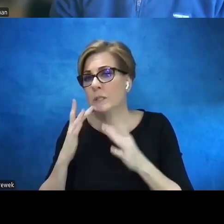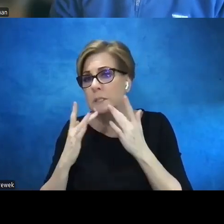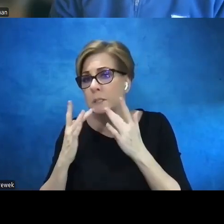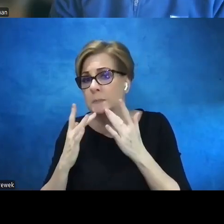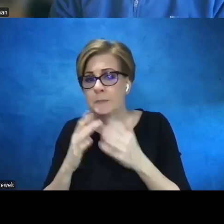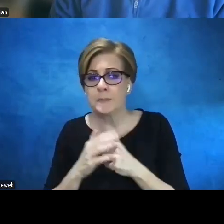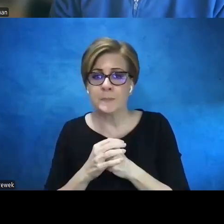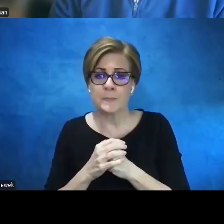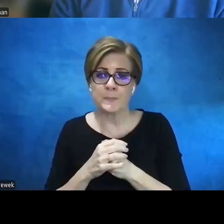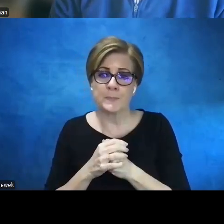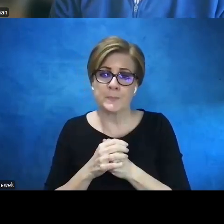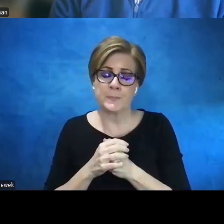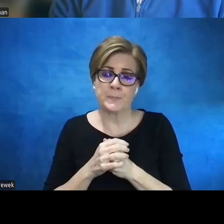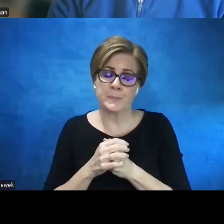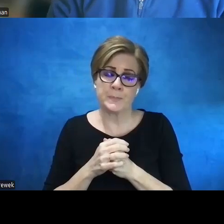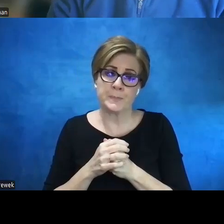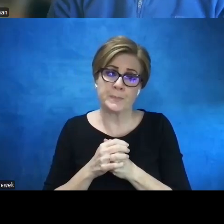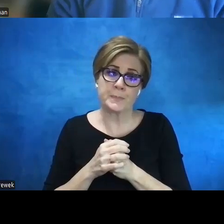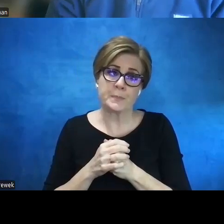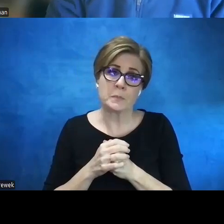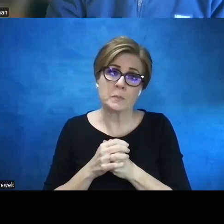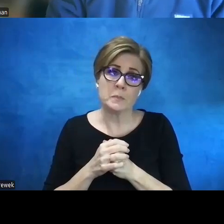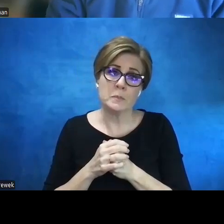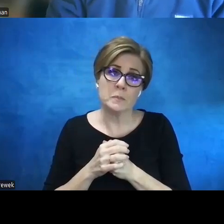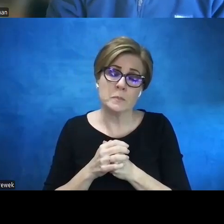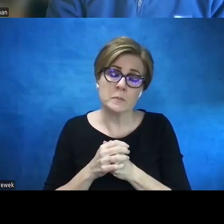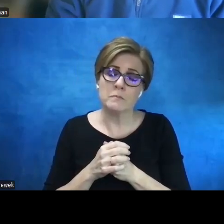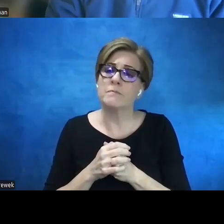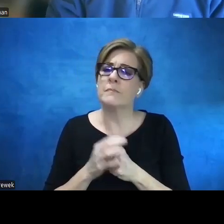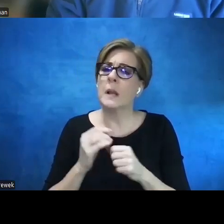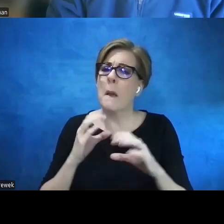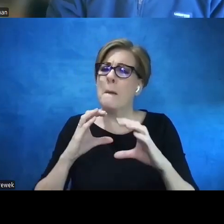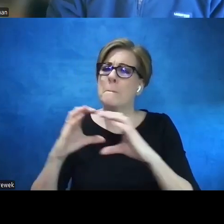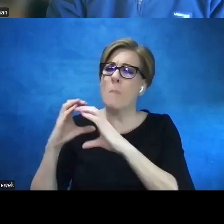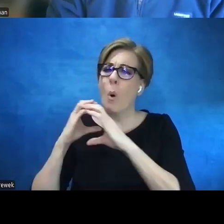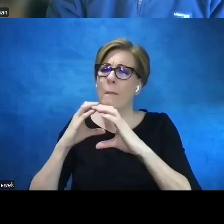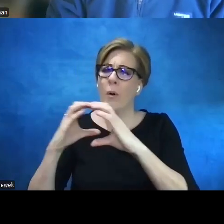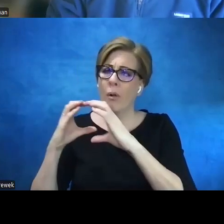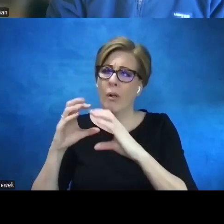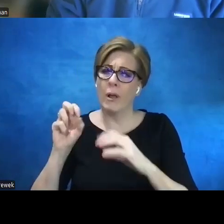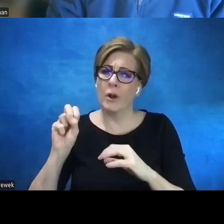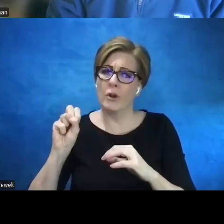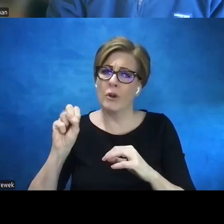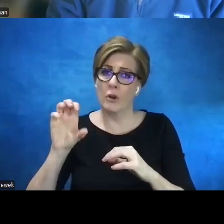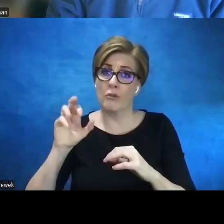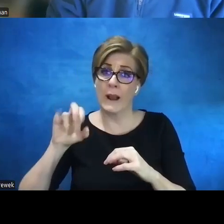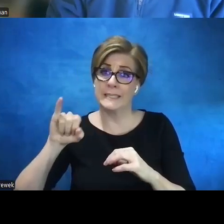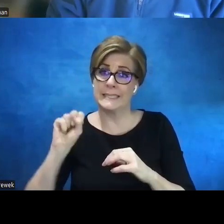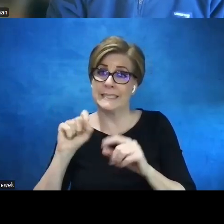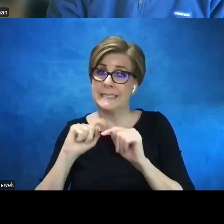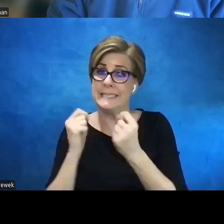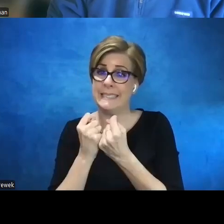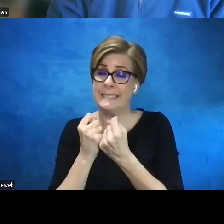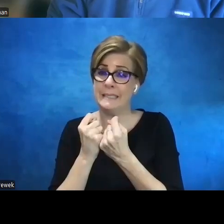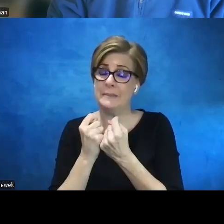that states were experiencing at those settings. And it was mobile crisis teams was the area of crisis services that states